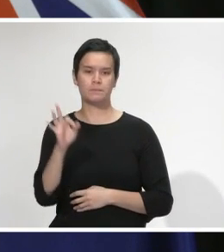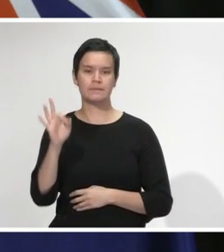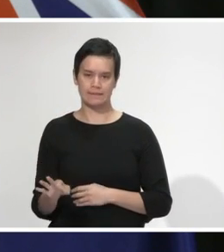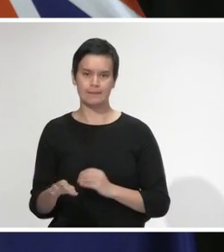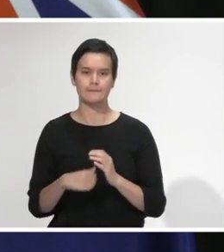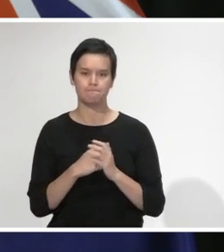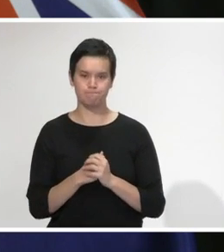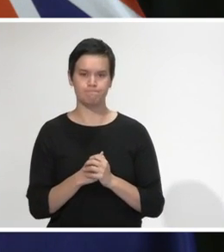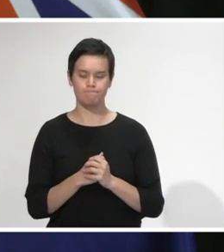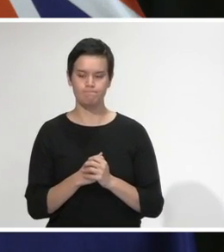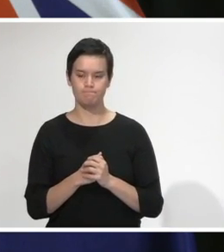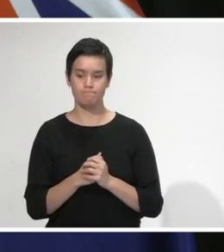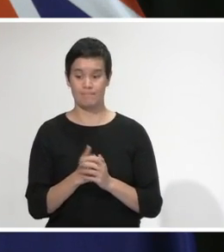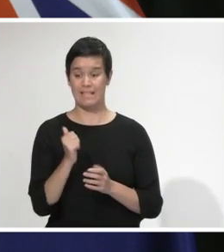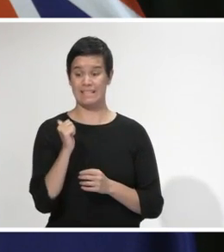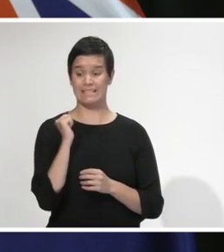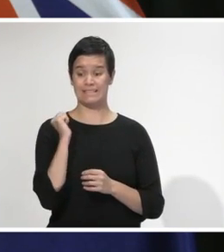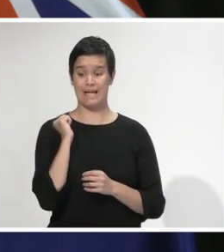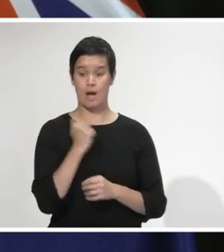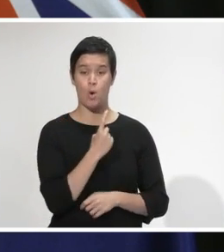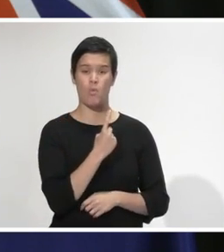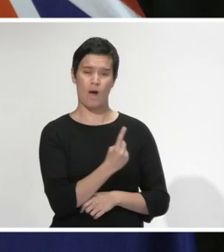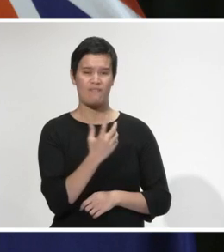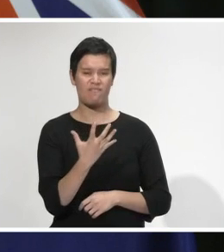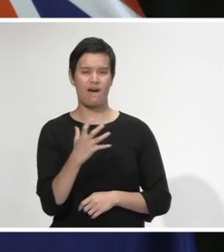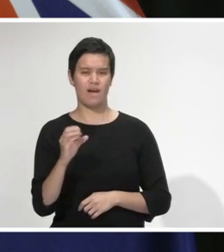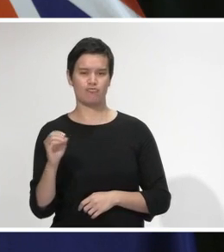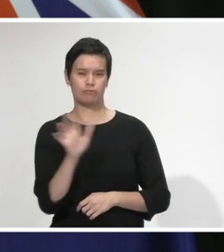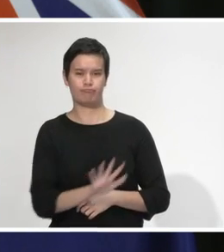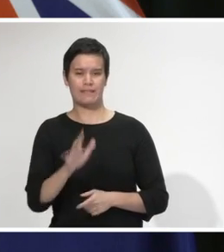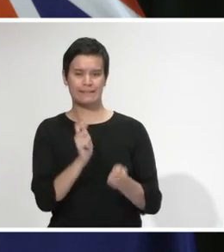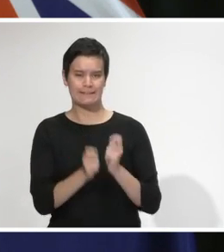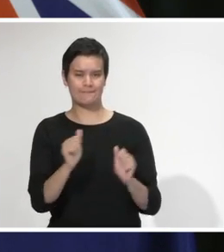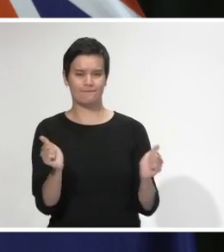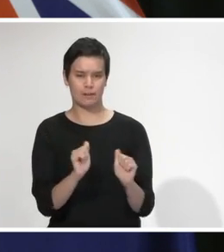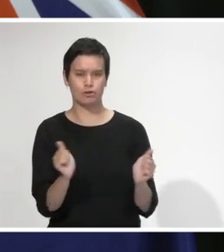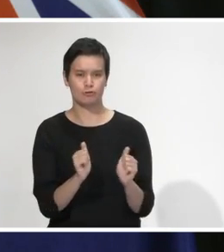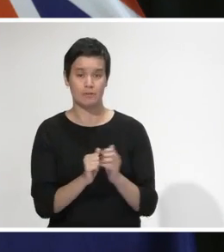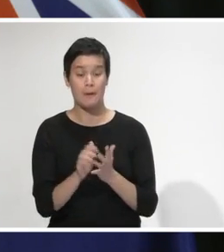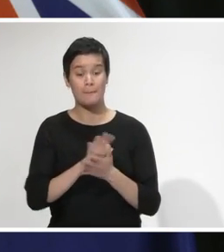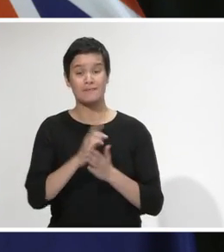tests were processed, which is again a low number. So the rolling 7-day average is just over